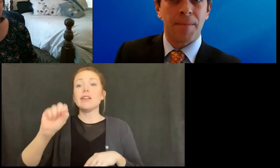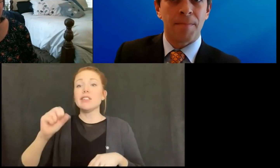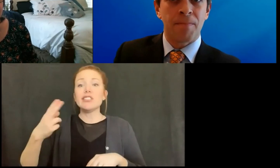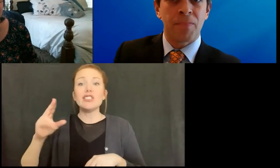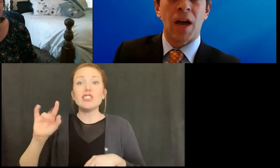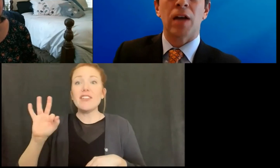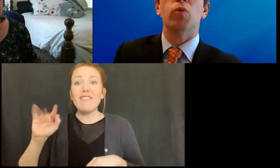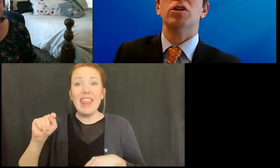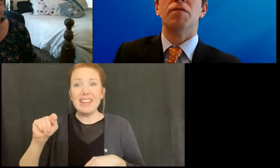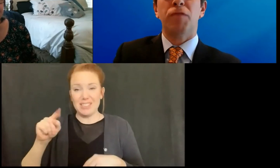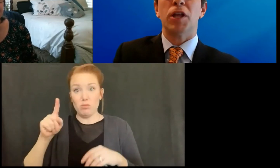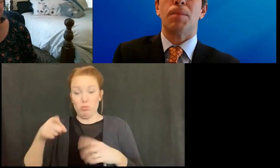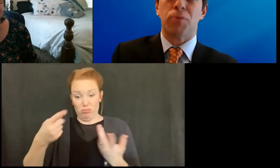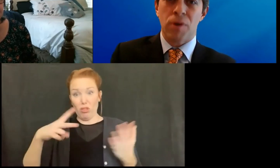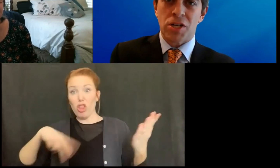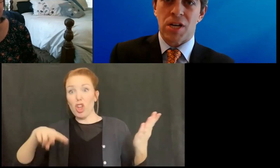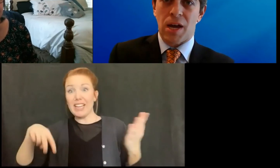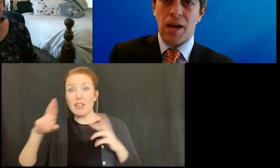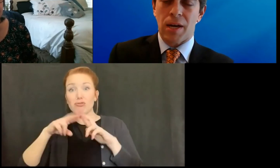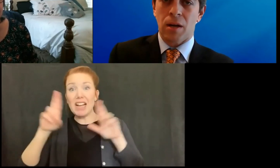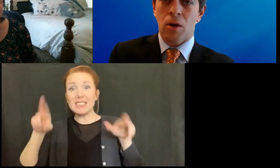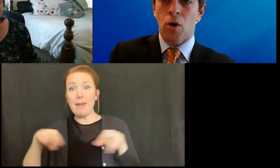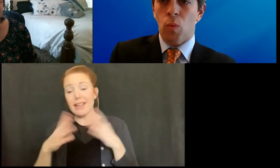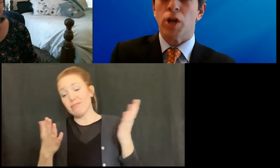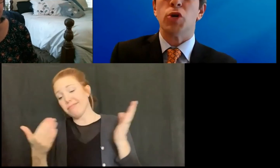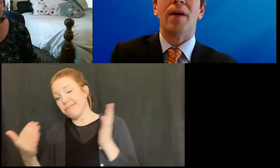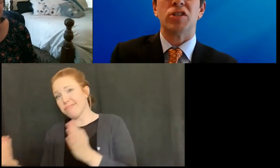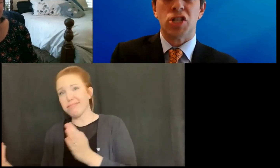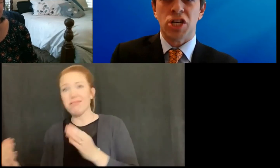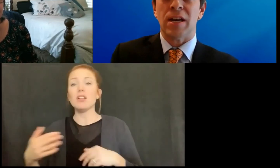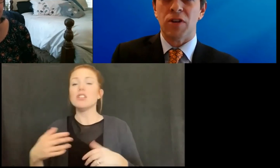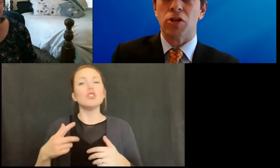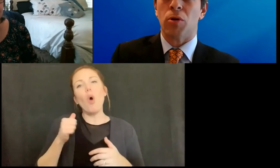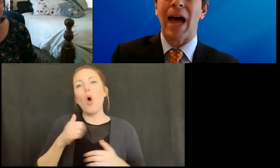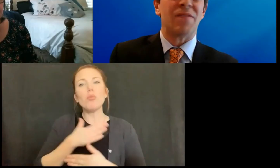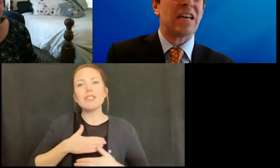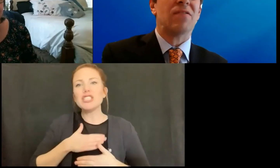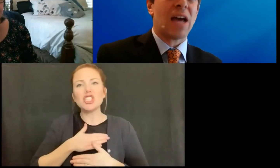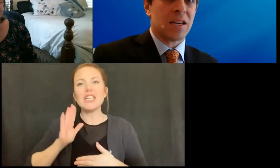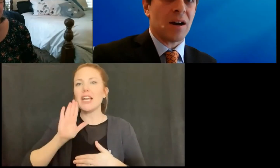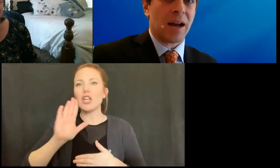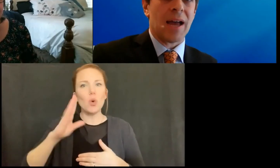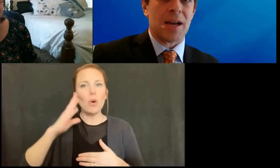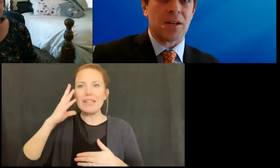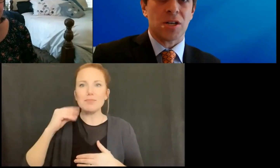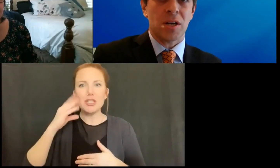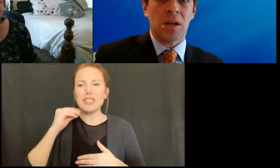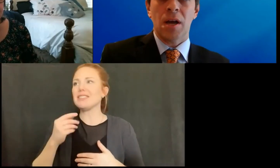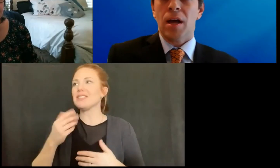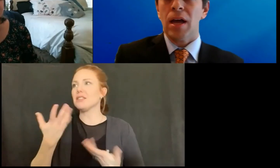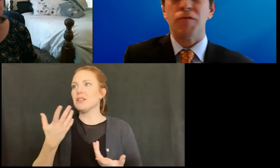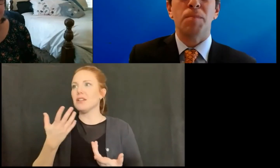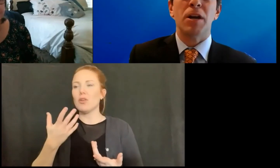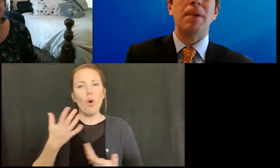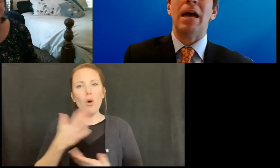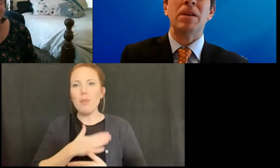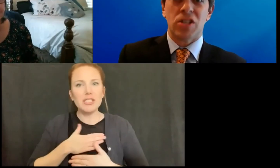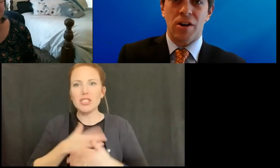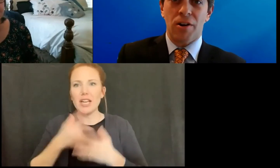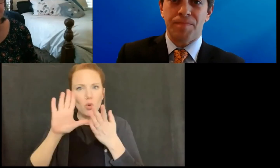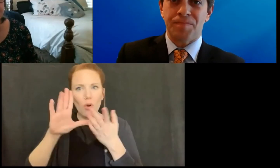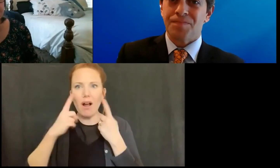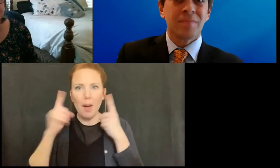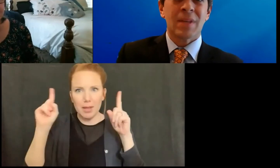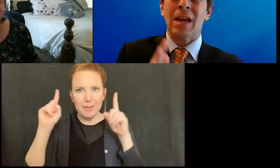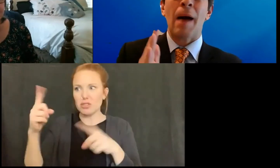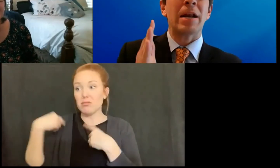by and wouldn't fully appreciate what you have achieved in your life, even at a young age. If you've been a